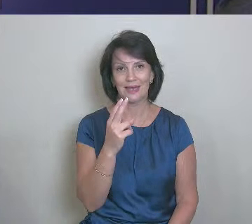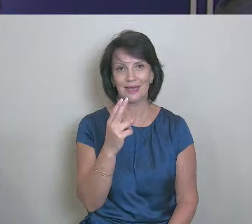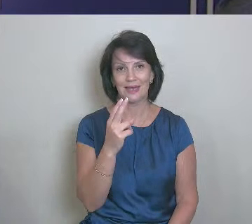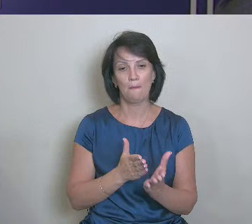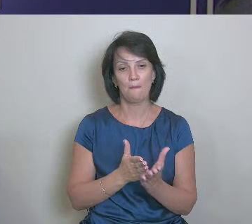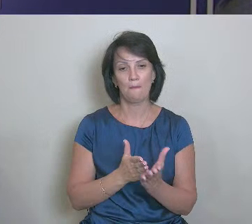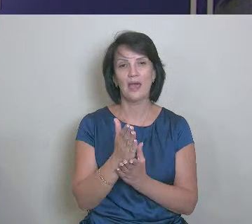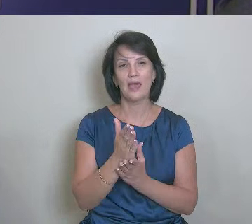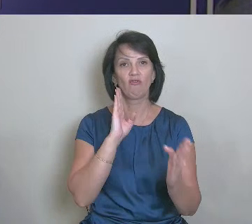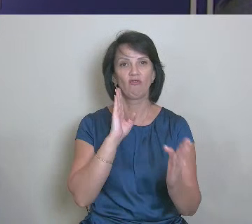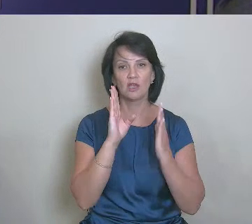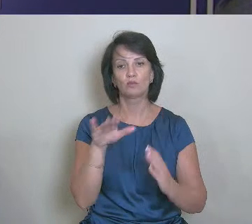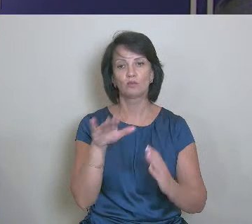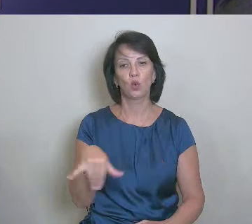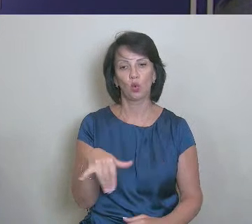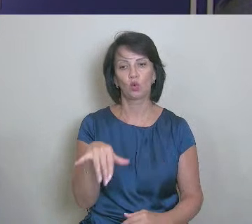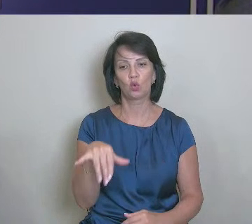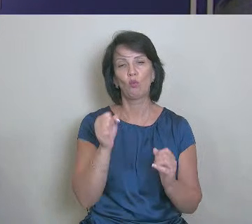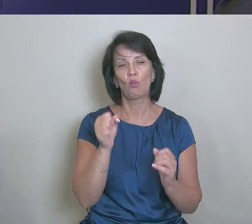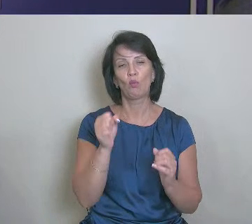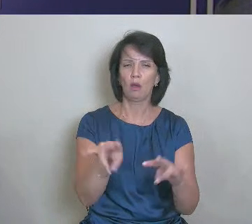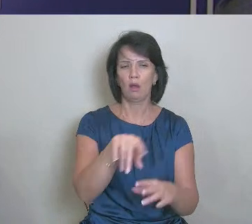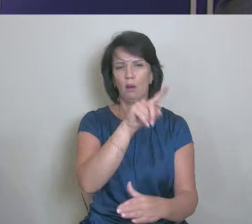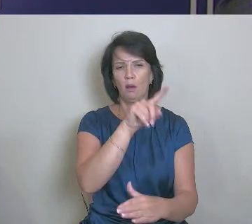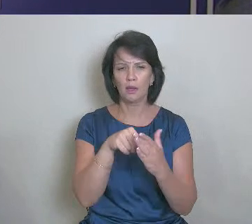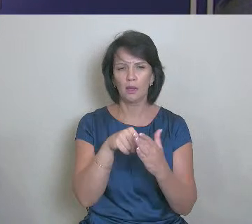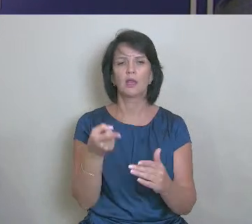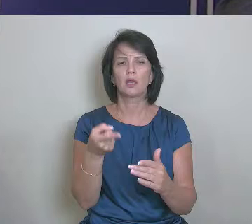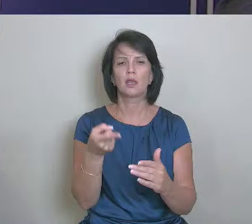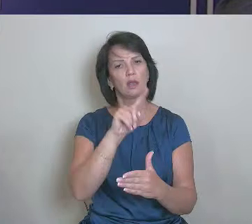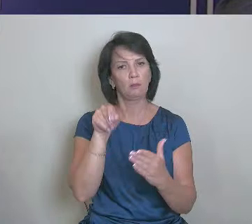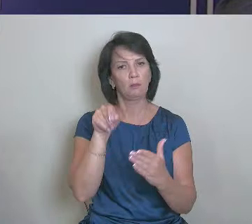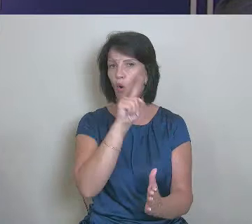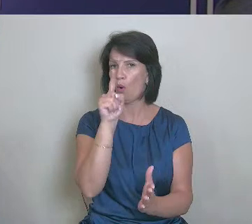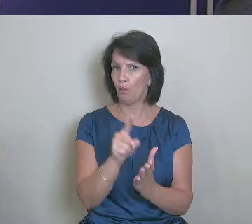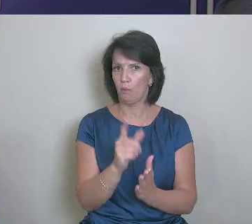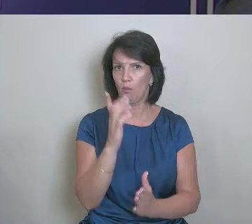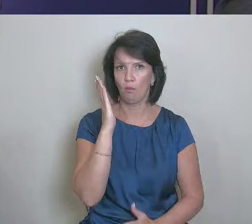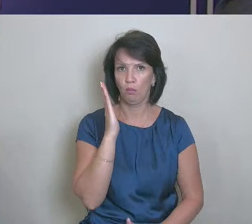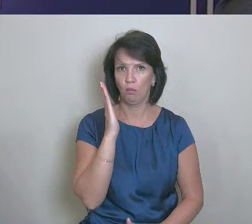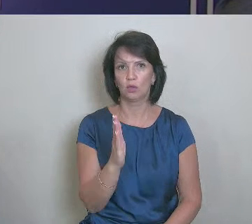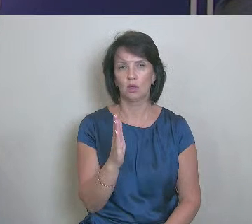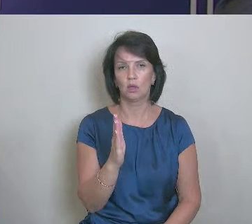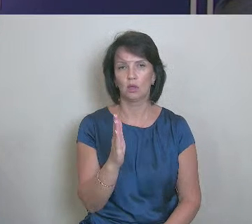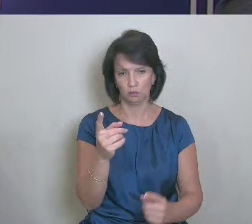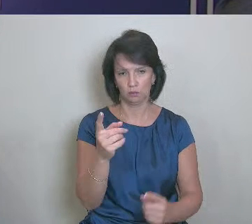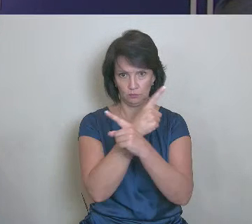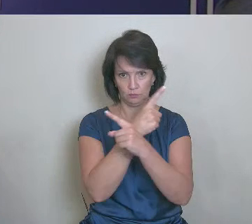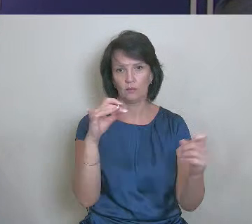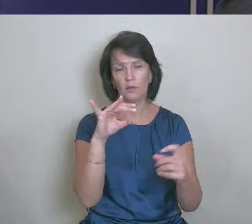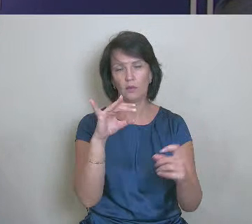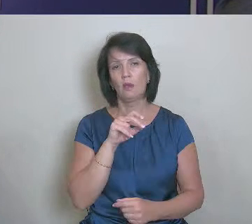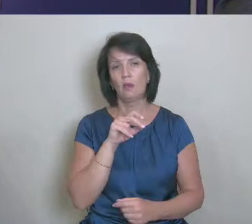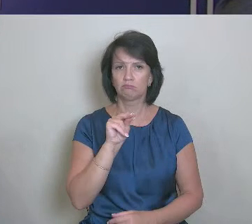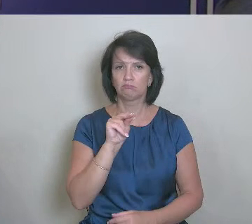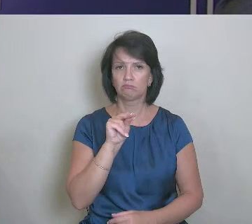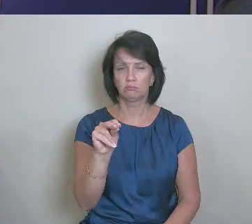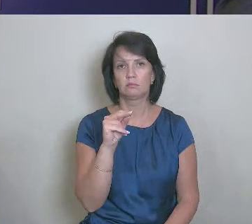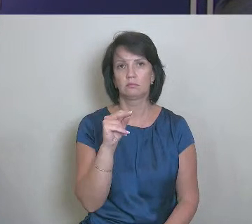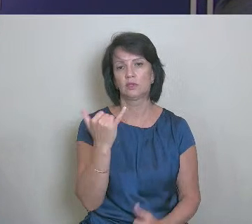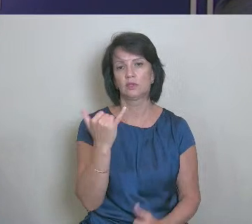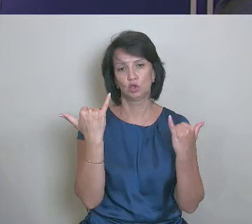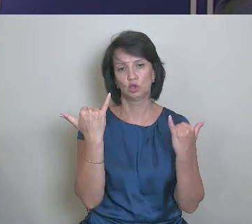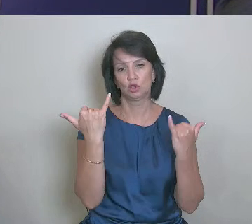You can access us on YouTube channel and Facebook. You can leave your questions there, and we are sure to answer